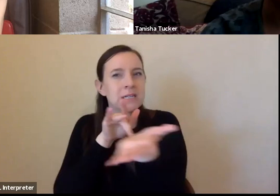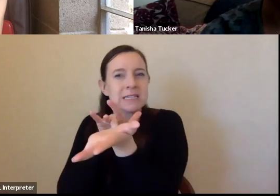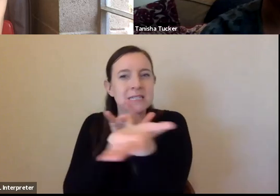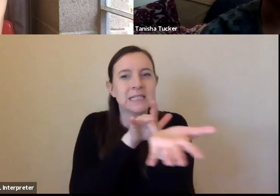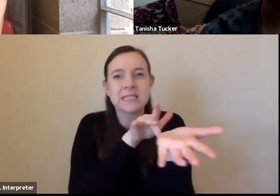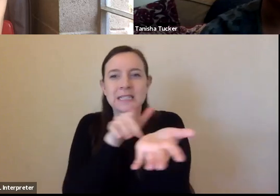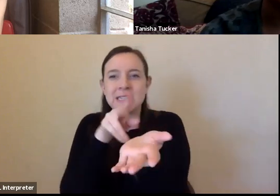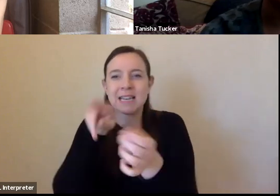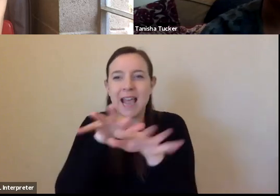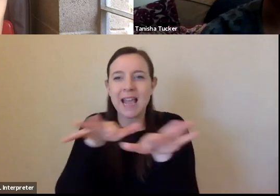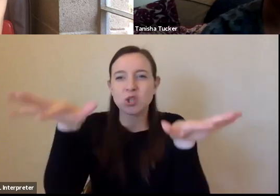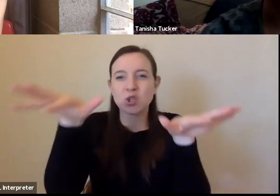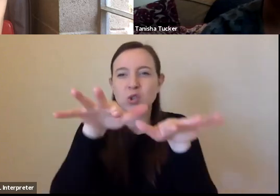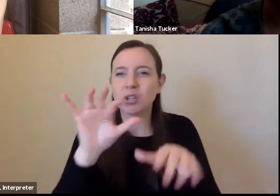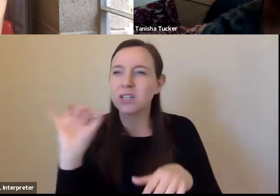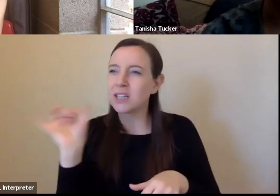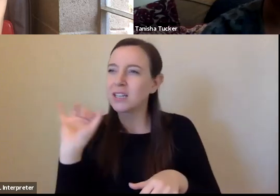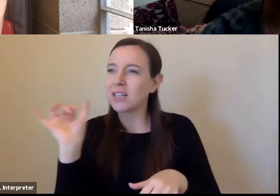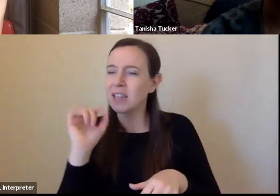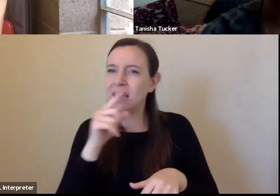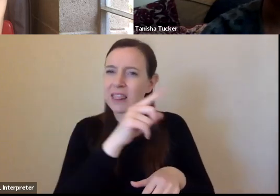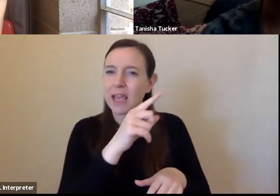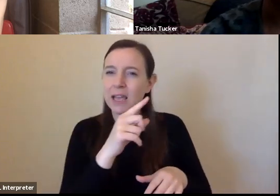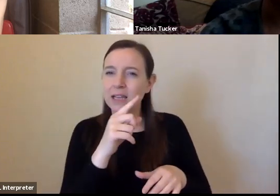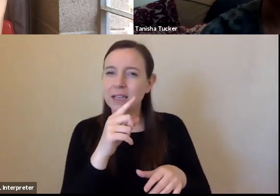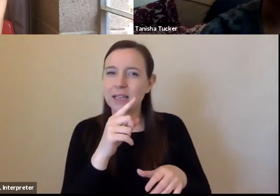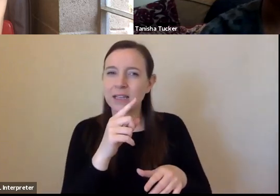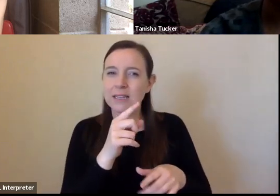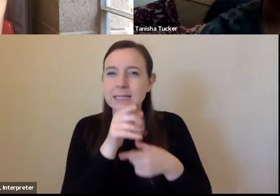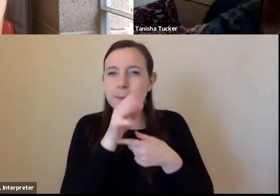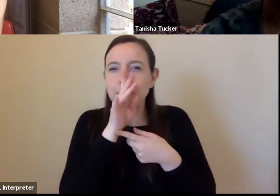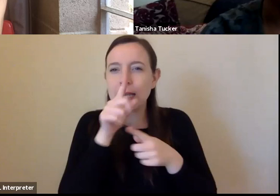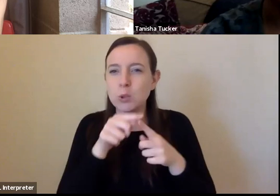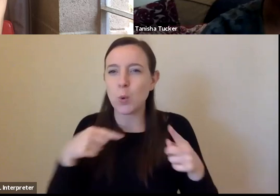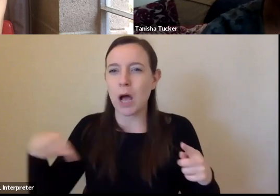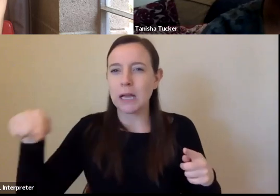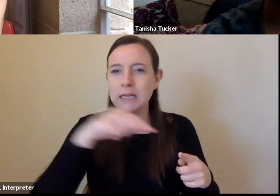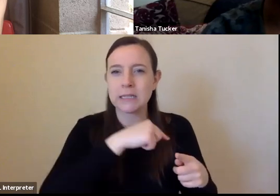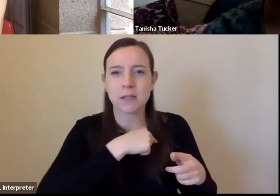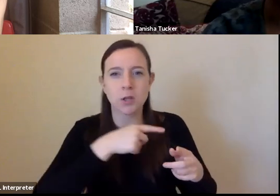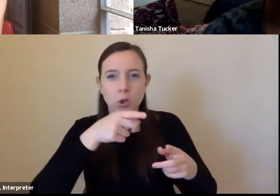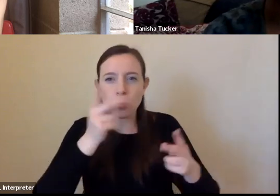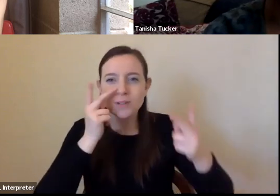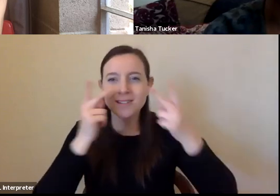nature. Speaks to us about how we should relate to it and how we should slow down. And so